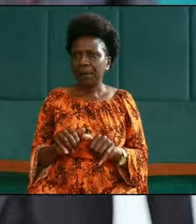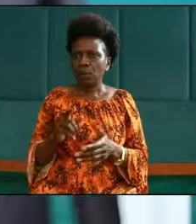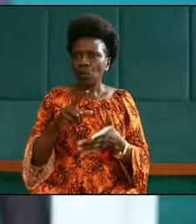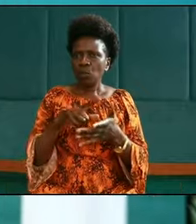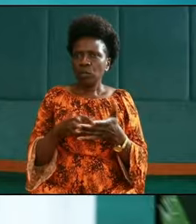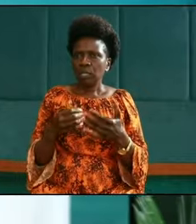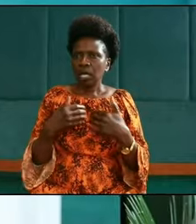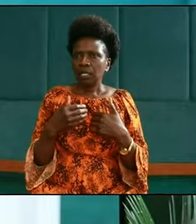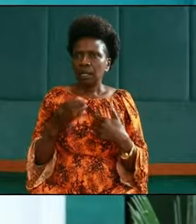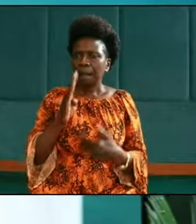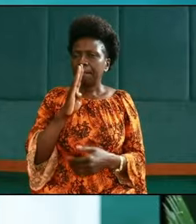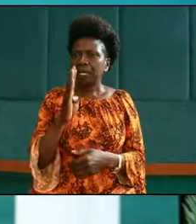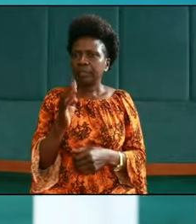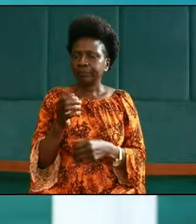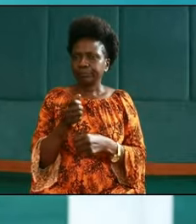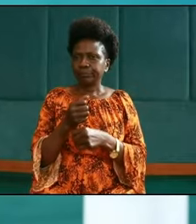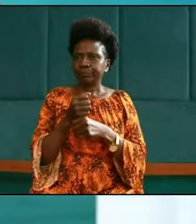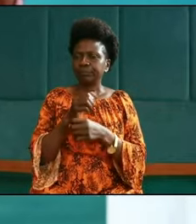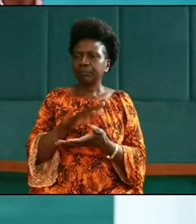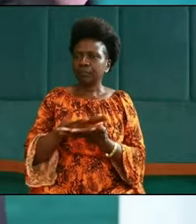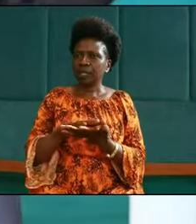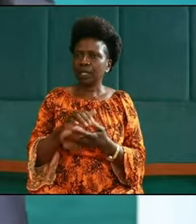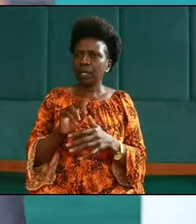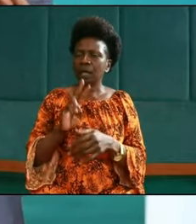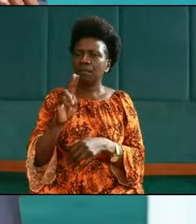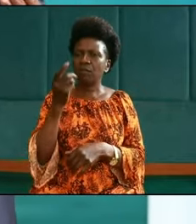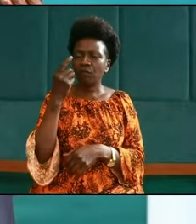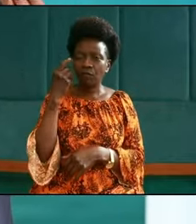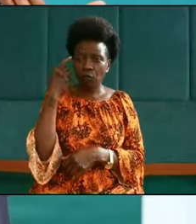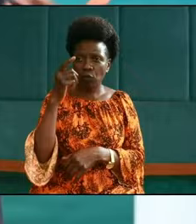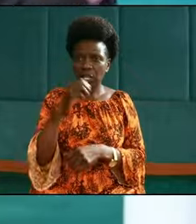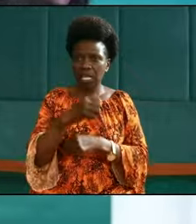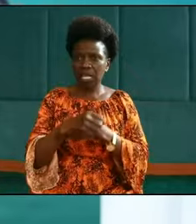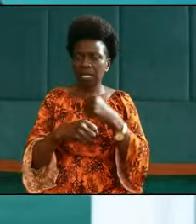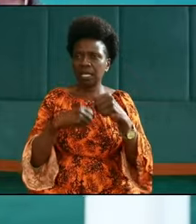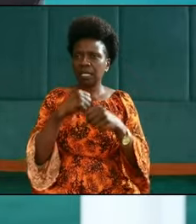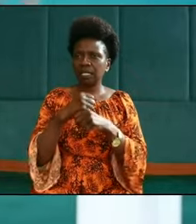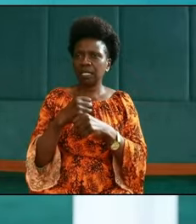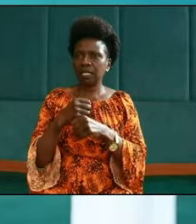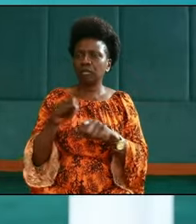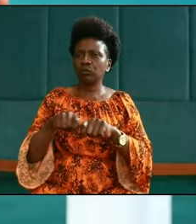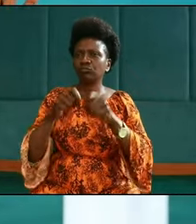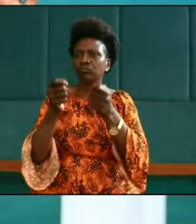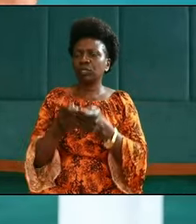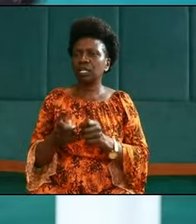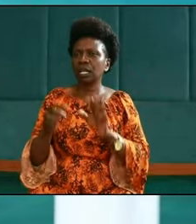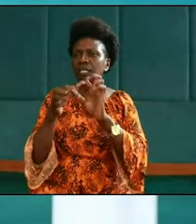what has been held up for years, the tradition and